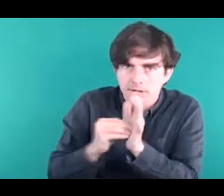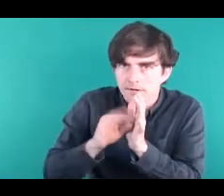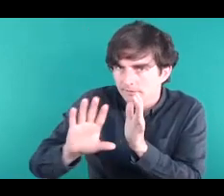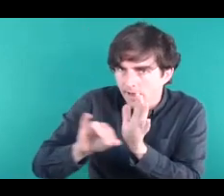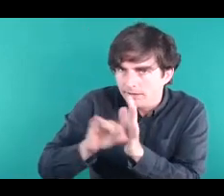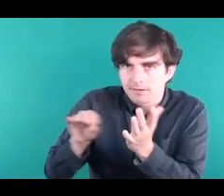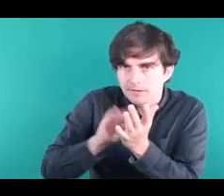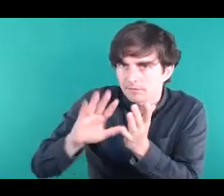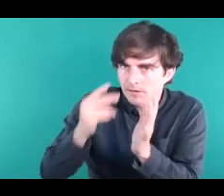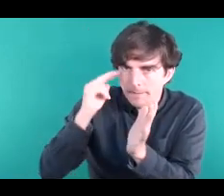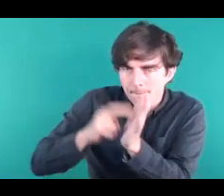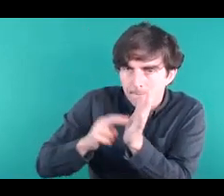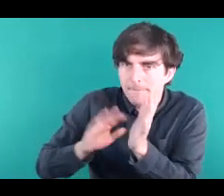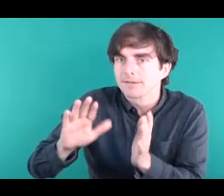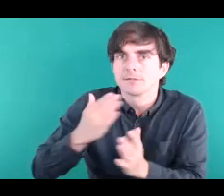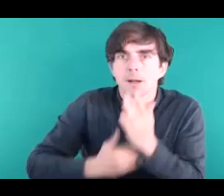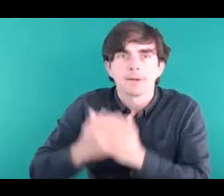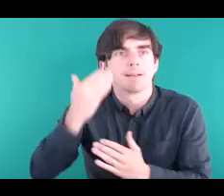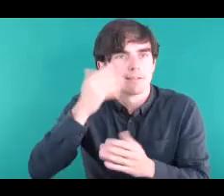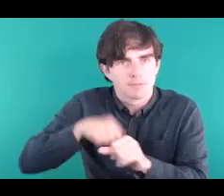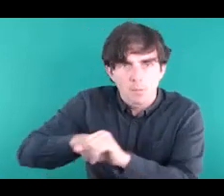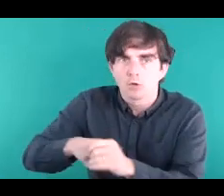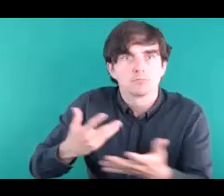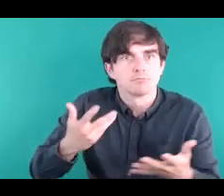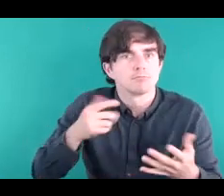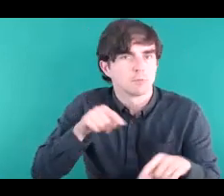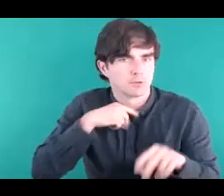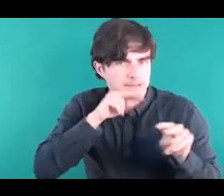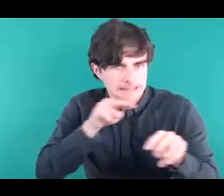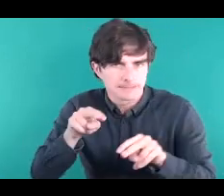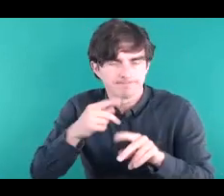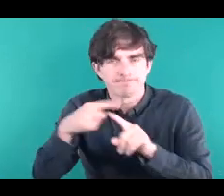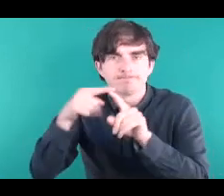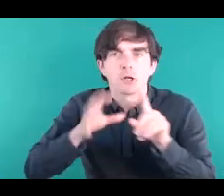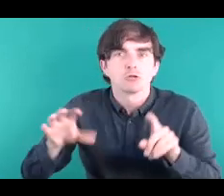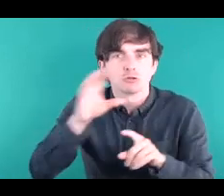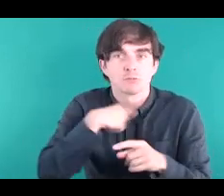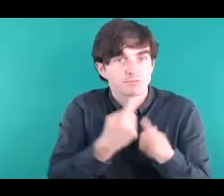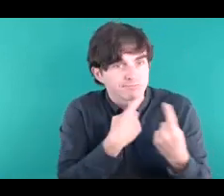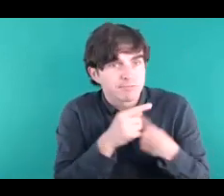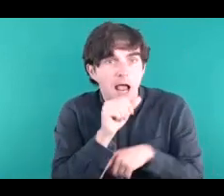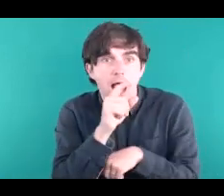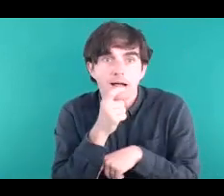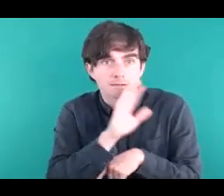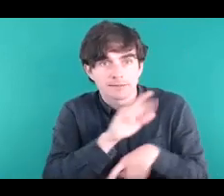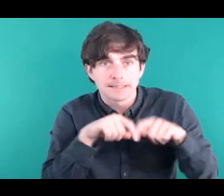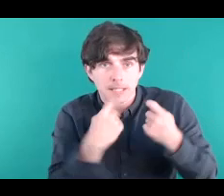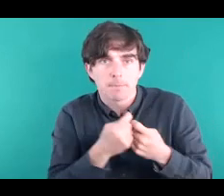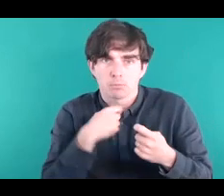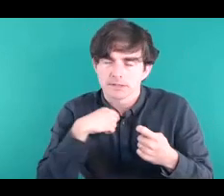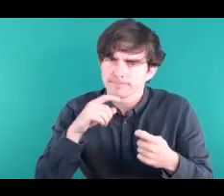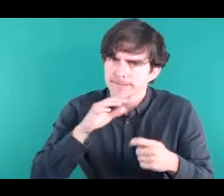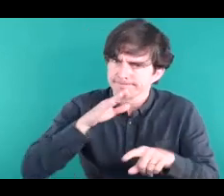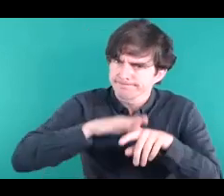slide, please. But at the moment, I think there's an opportunity. And again, talking to my colleagues in advance of